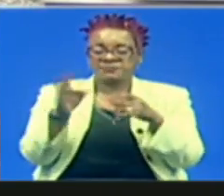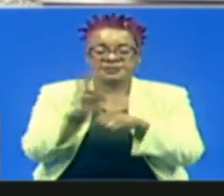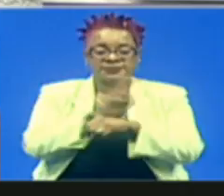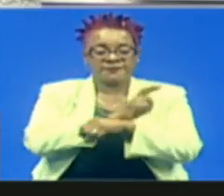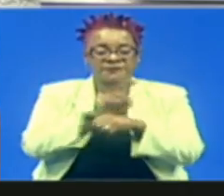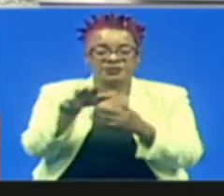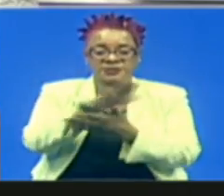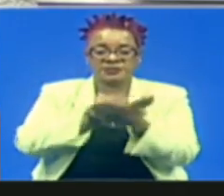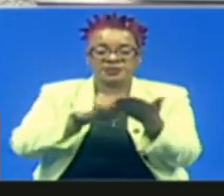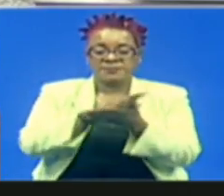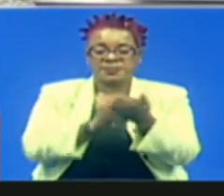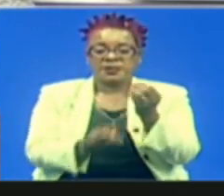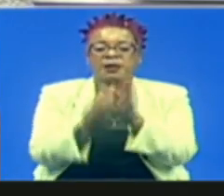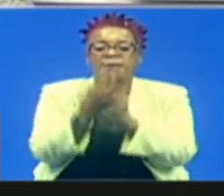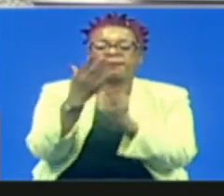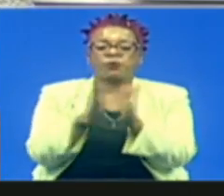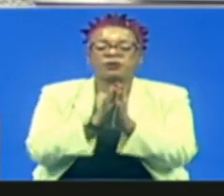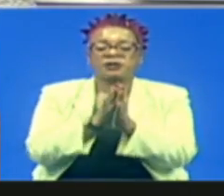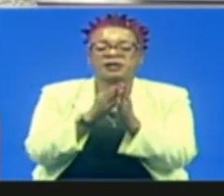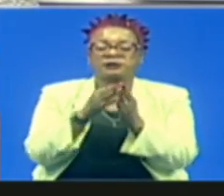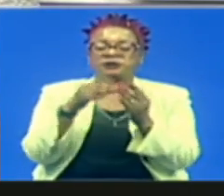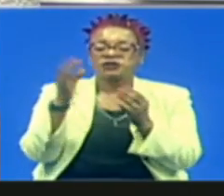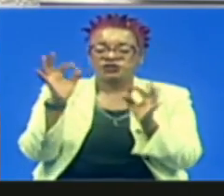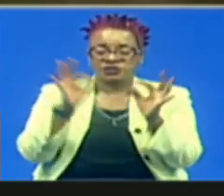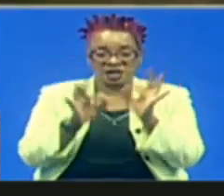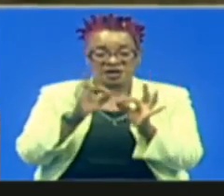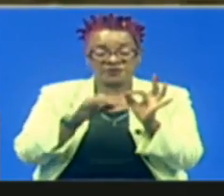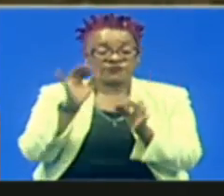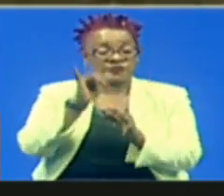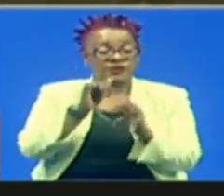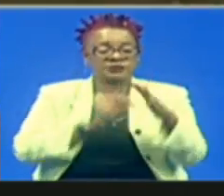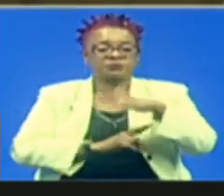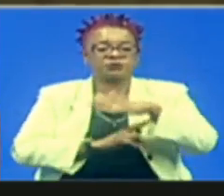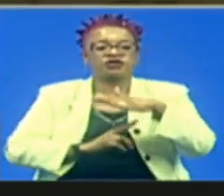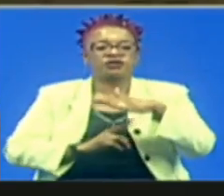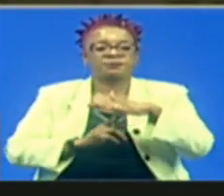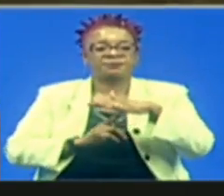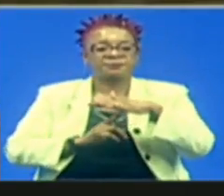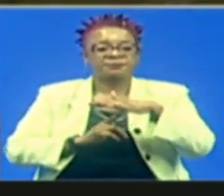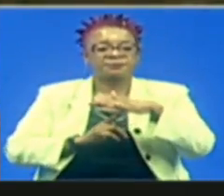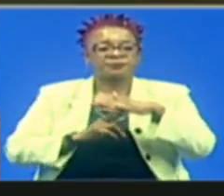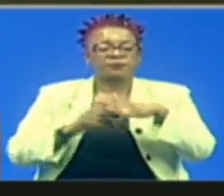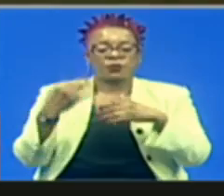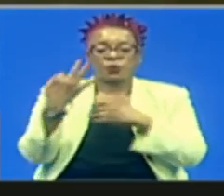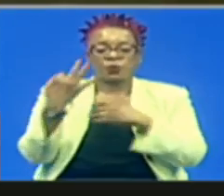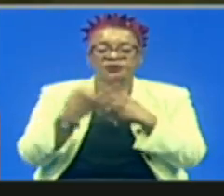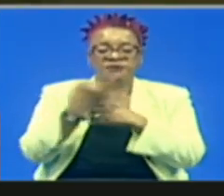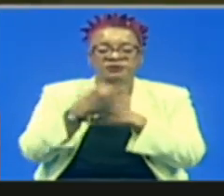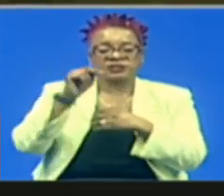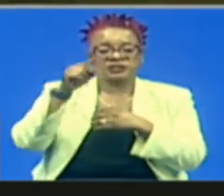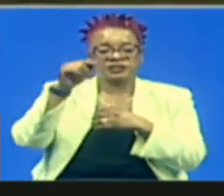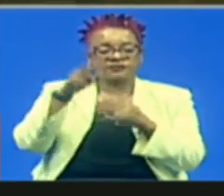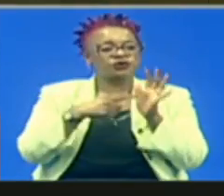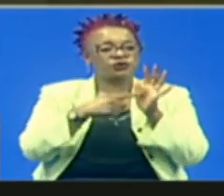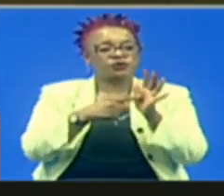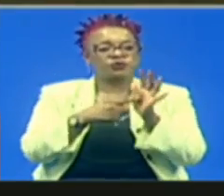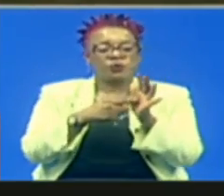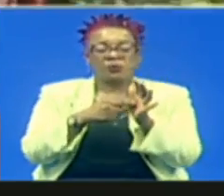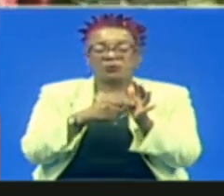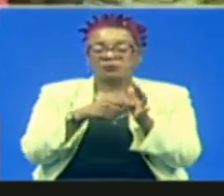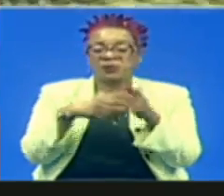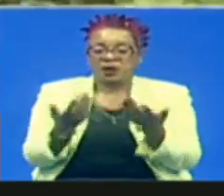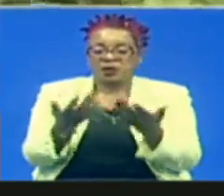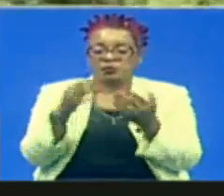and come up with a design for a permanent footbridge. On Wednesday, NTV highlighted the plight of pupils of